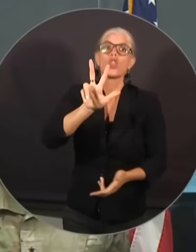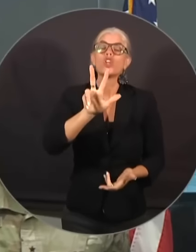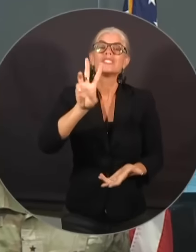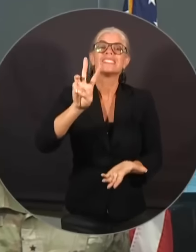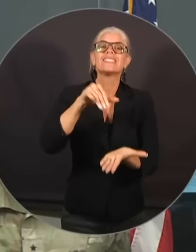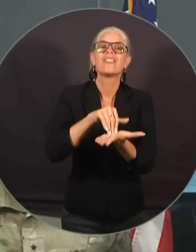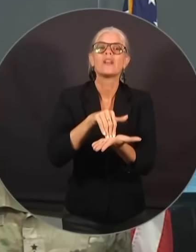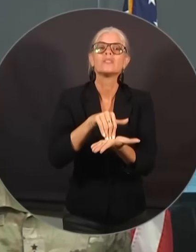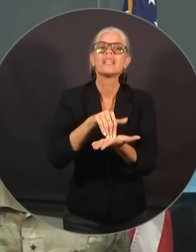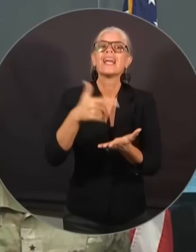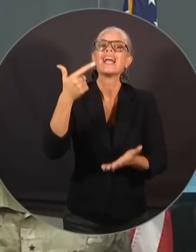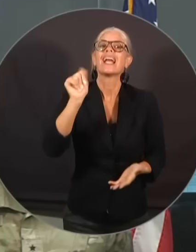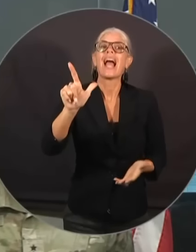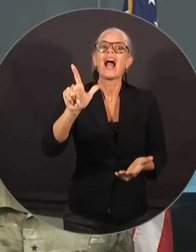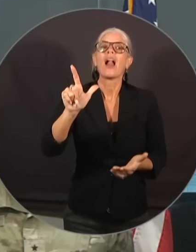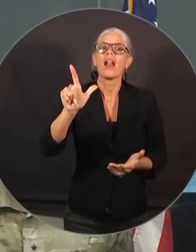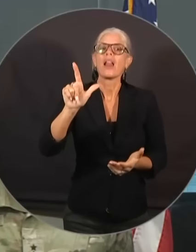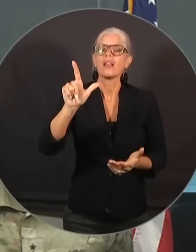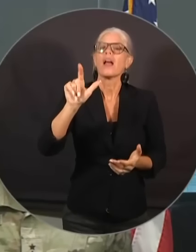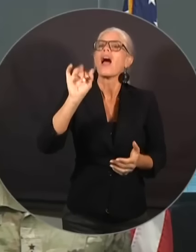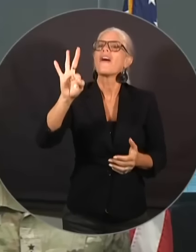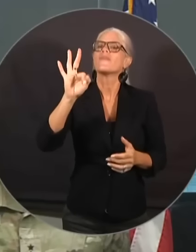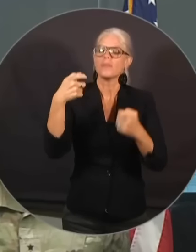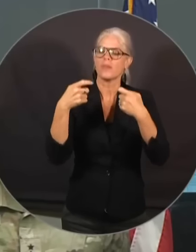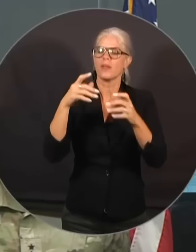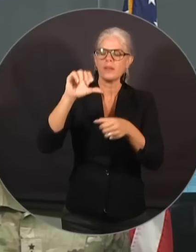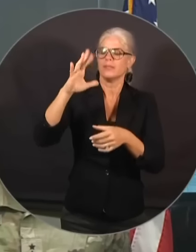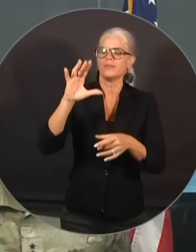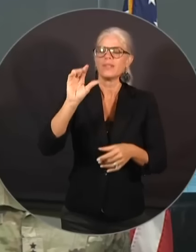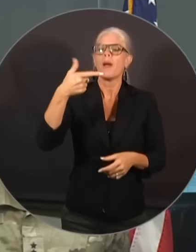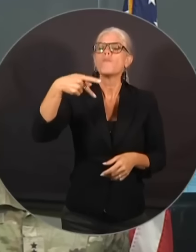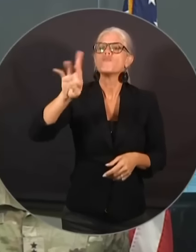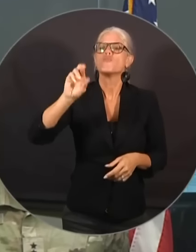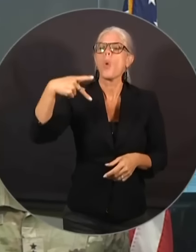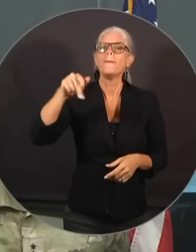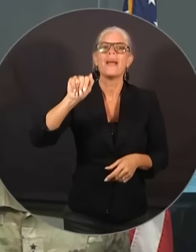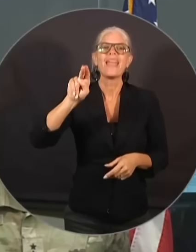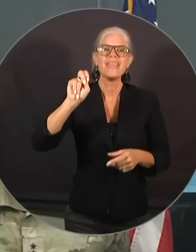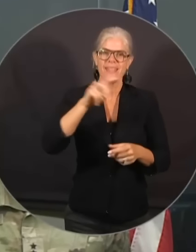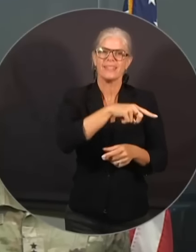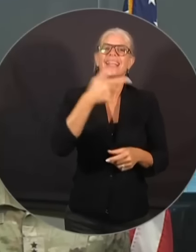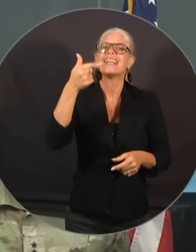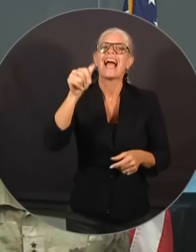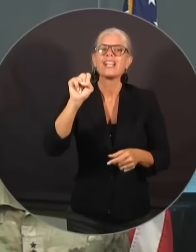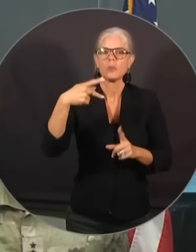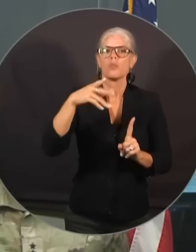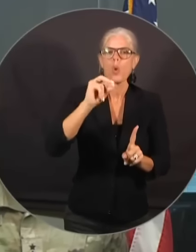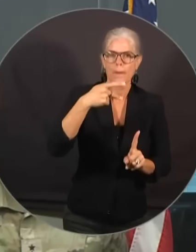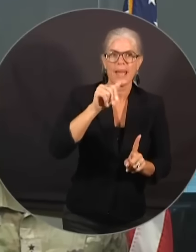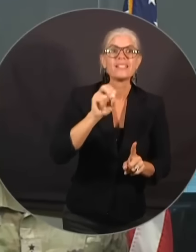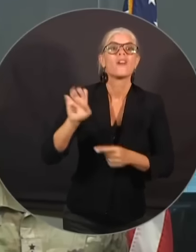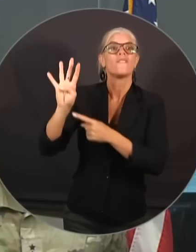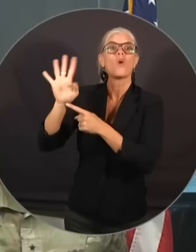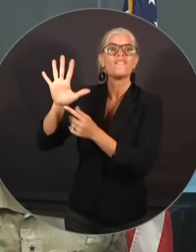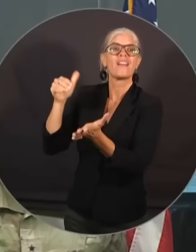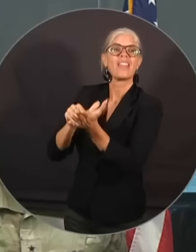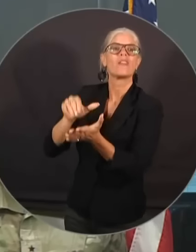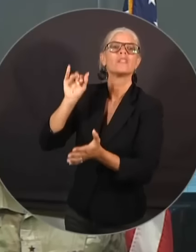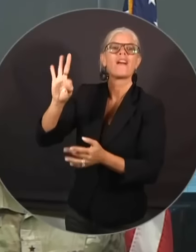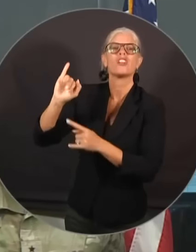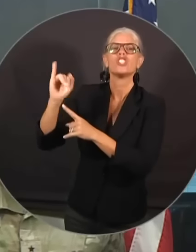propane, and 5,000 gallons of jet fuel. So you're close to almost 700,000 gallons between everything we have across